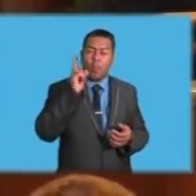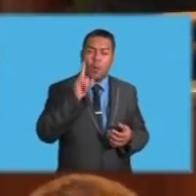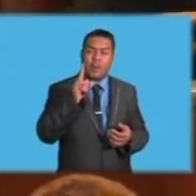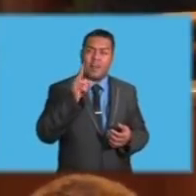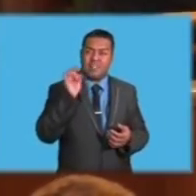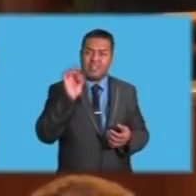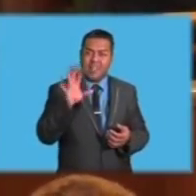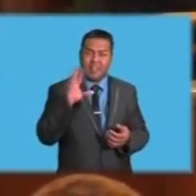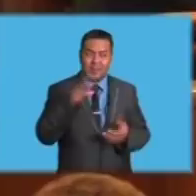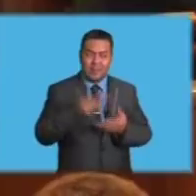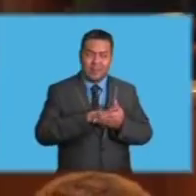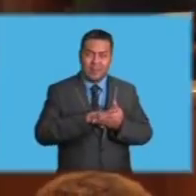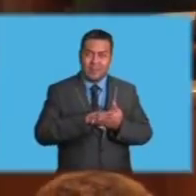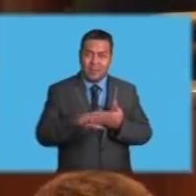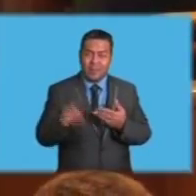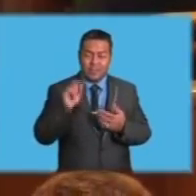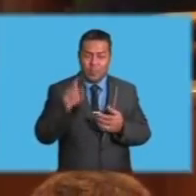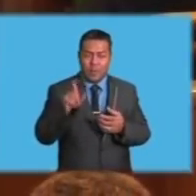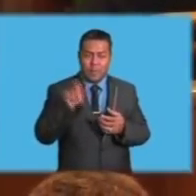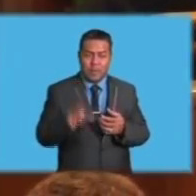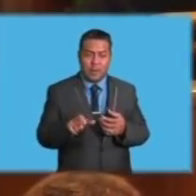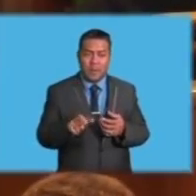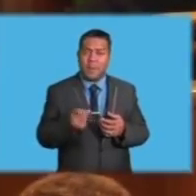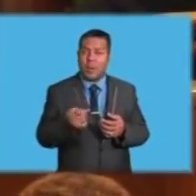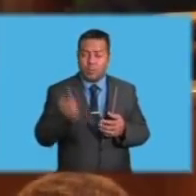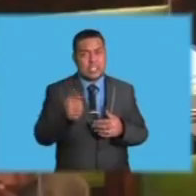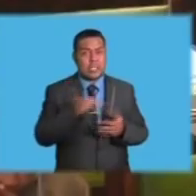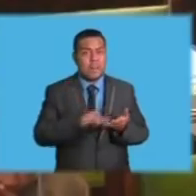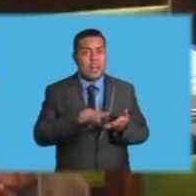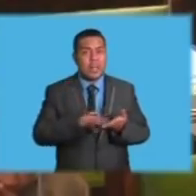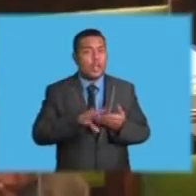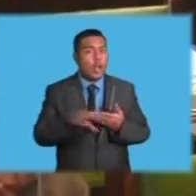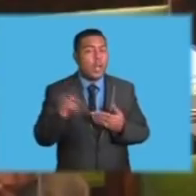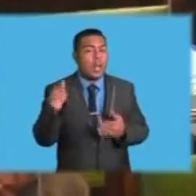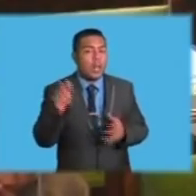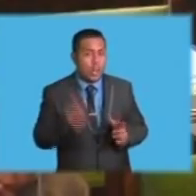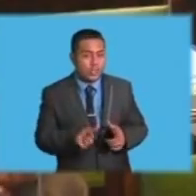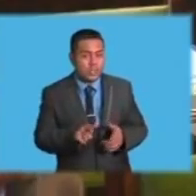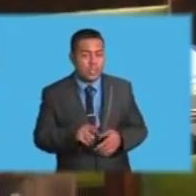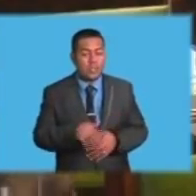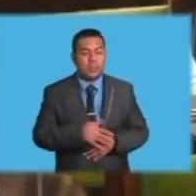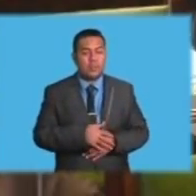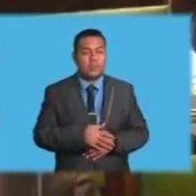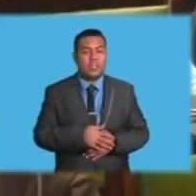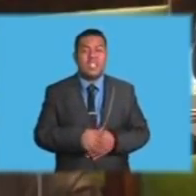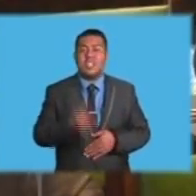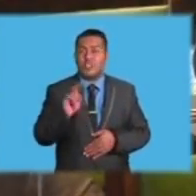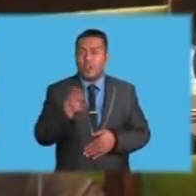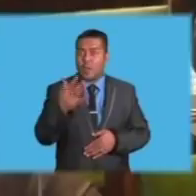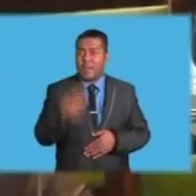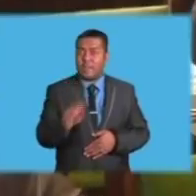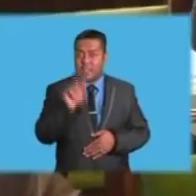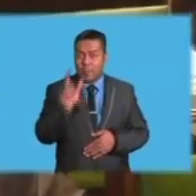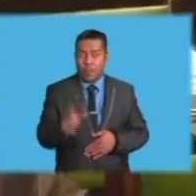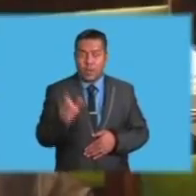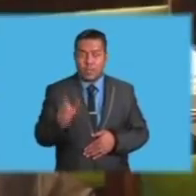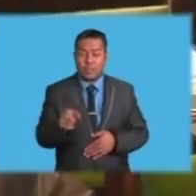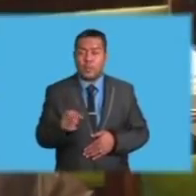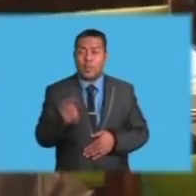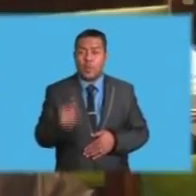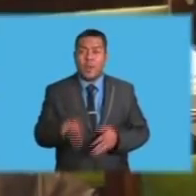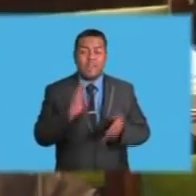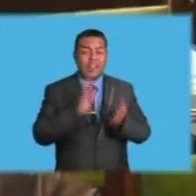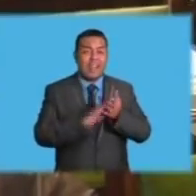$110 per barrel to as low as about $20 a barrel. Because they got the hedging wrong. Now, if we had somebody who was a